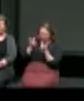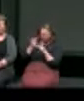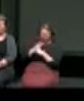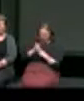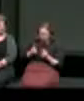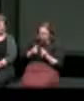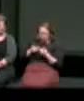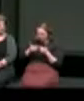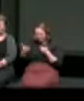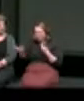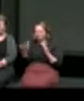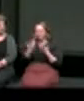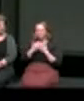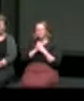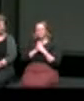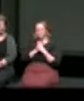that.